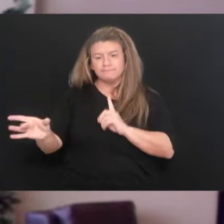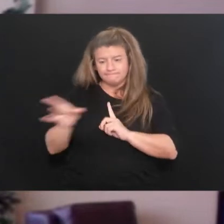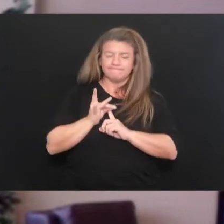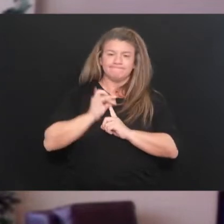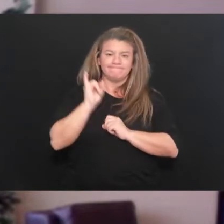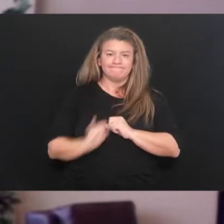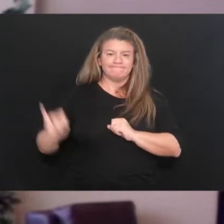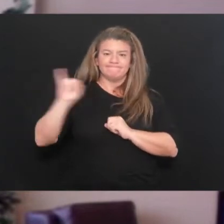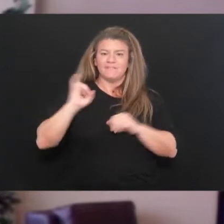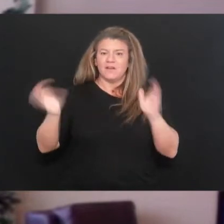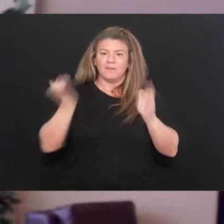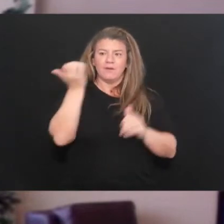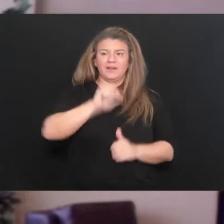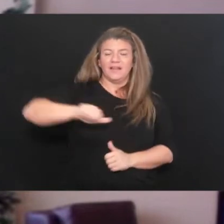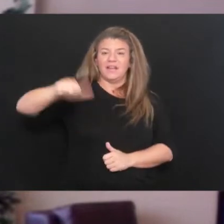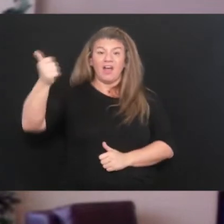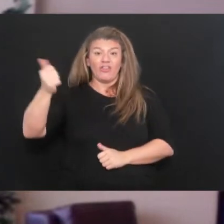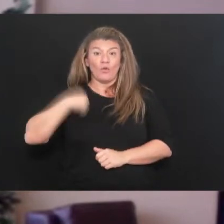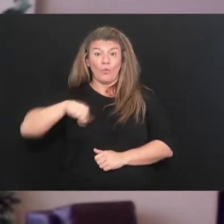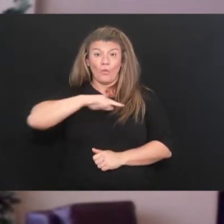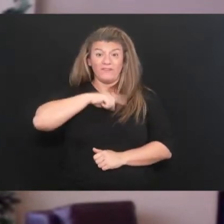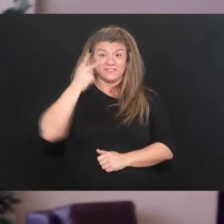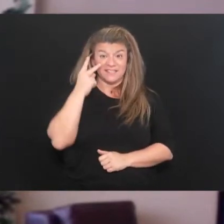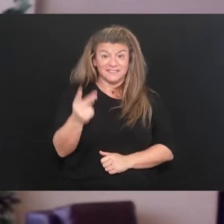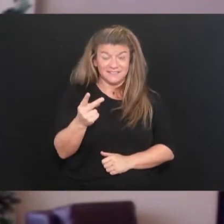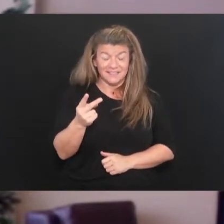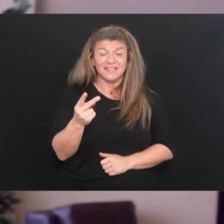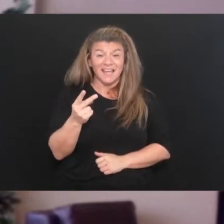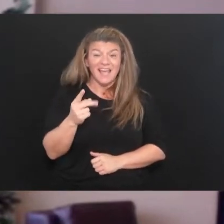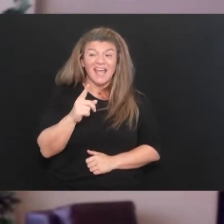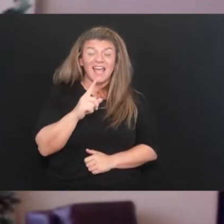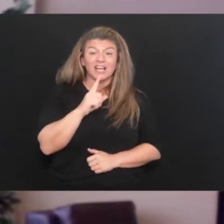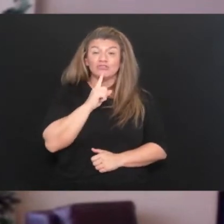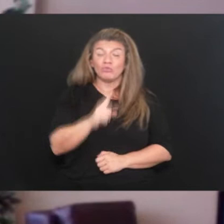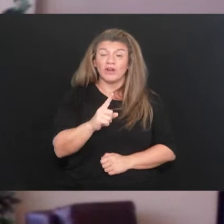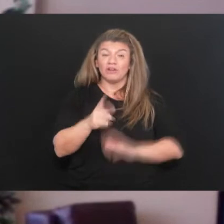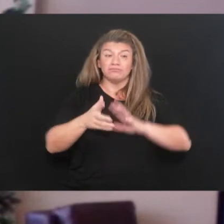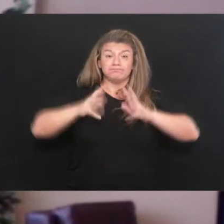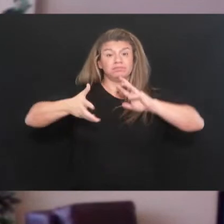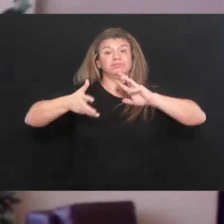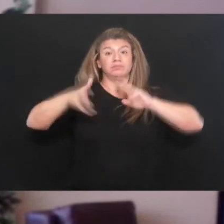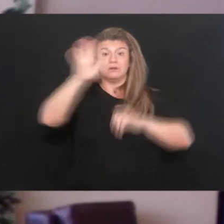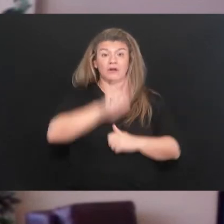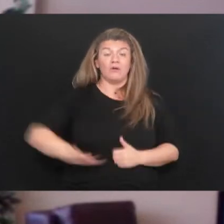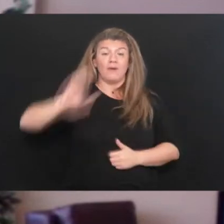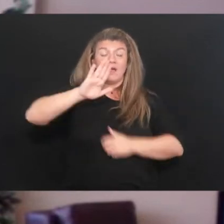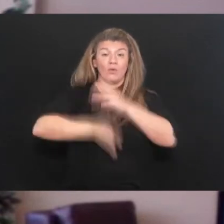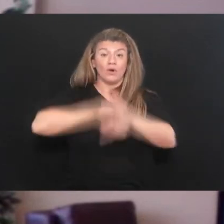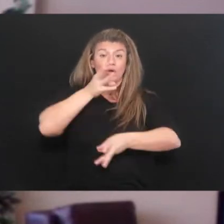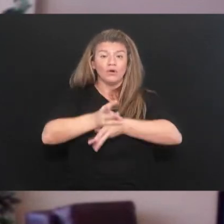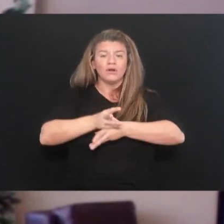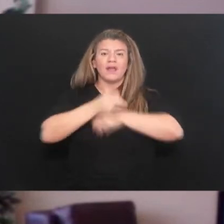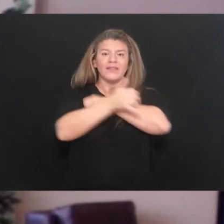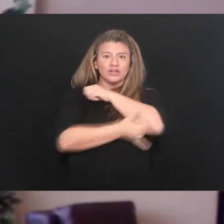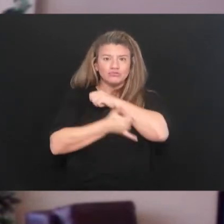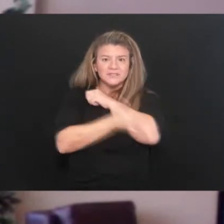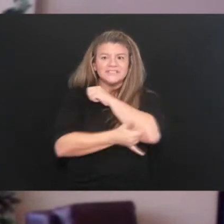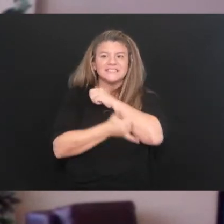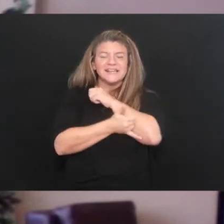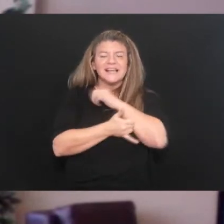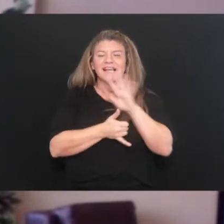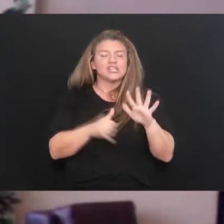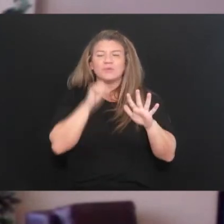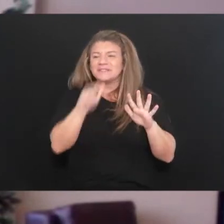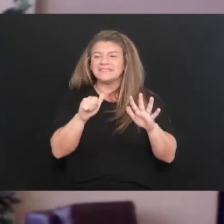of COVID-19 that we've seen. It's caused real devastation around the world, in our country. So it's not